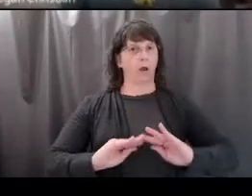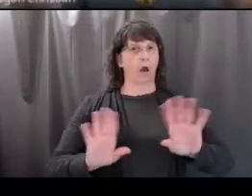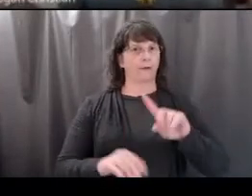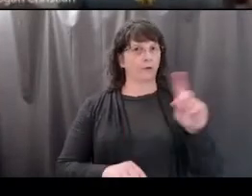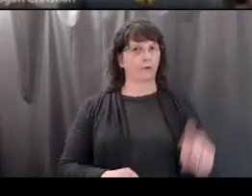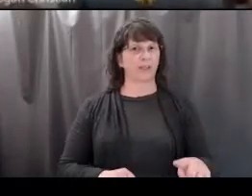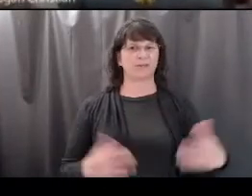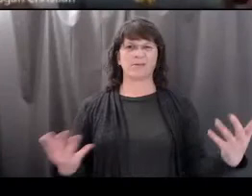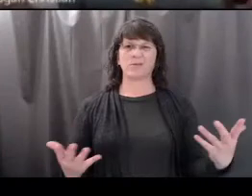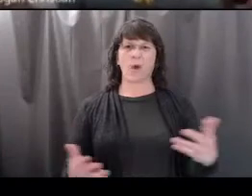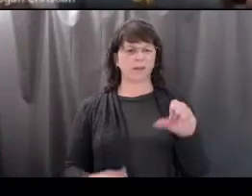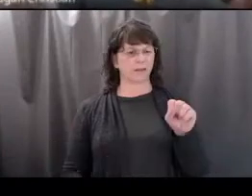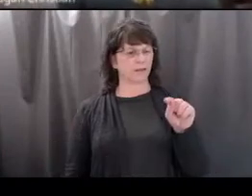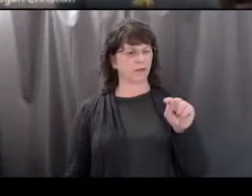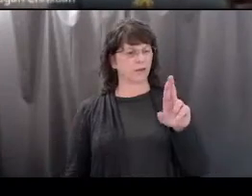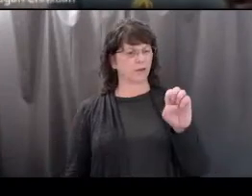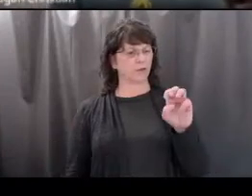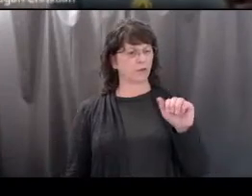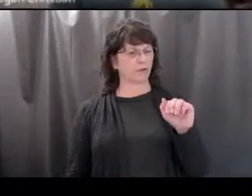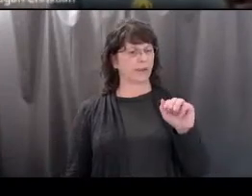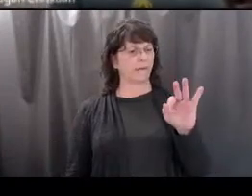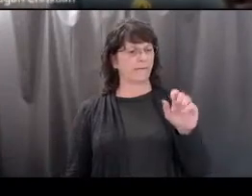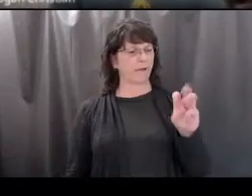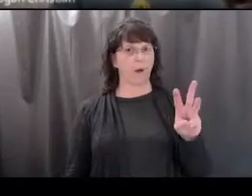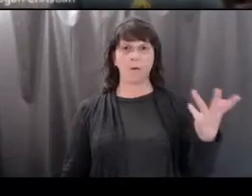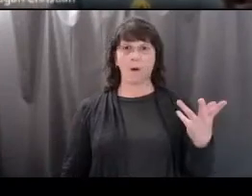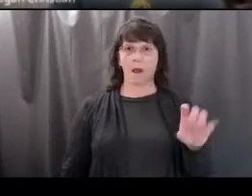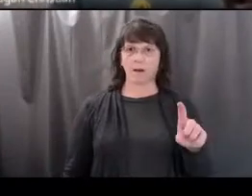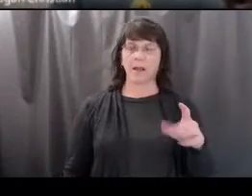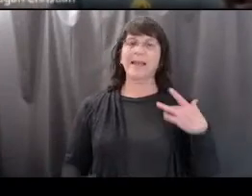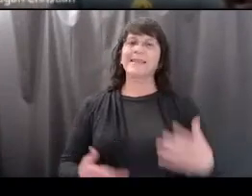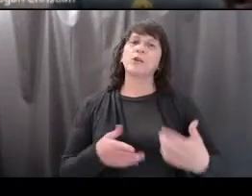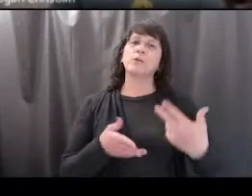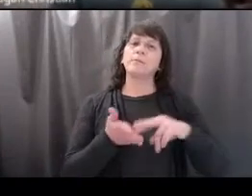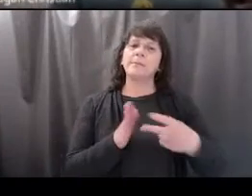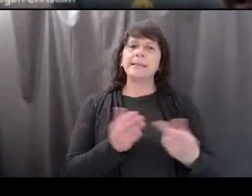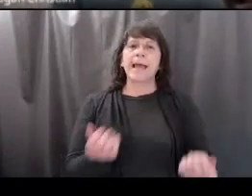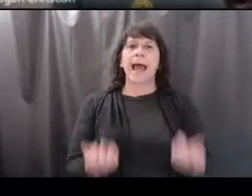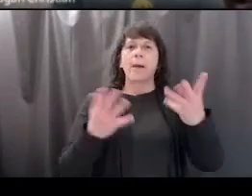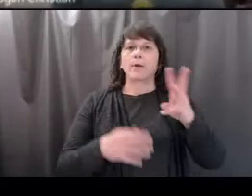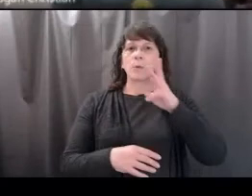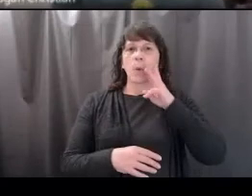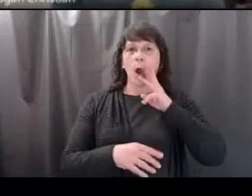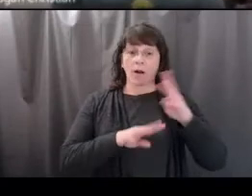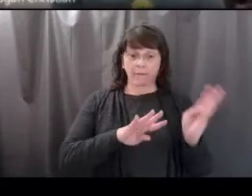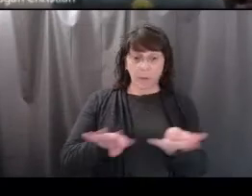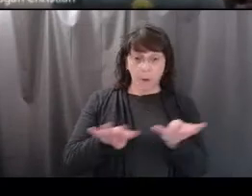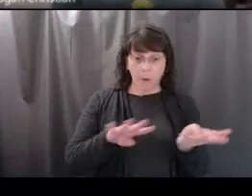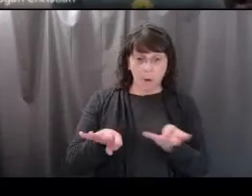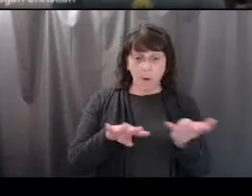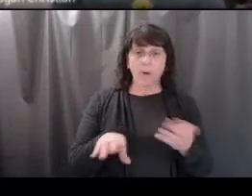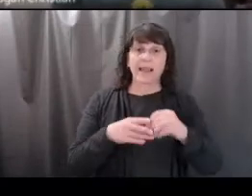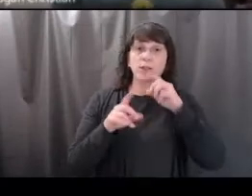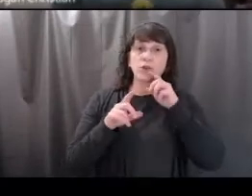question, what is stream flow? So stream flow usually refers to the amount of water that's flowing in